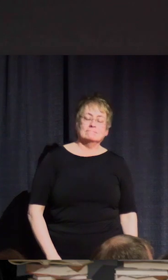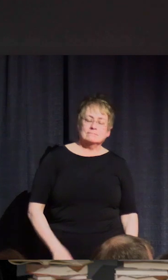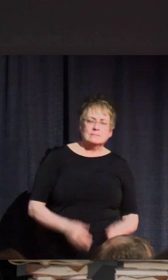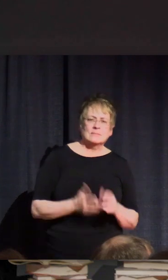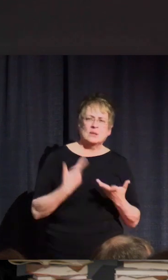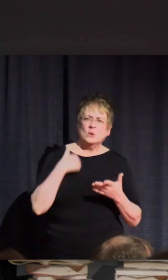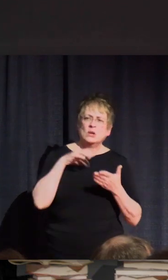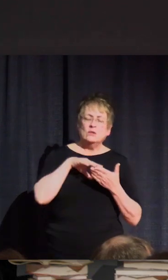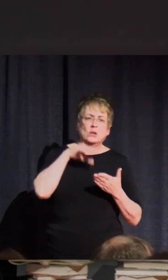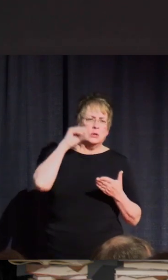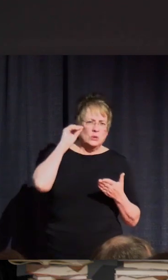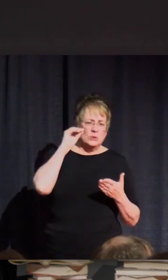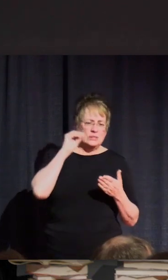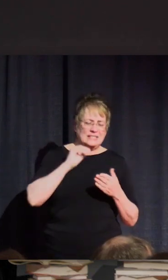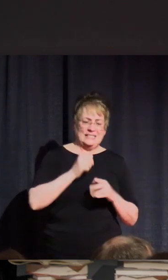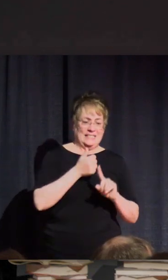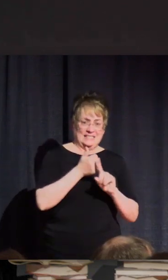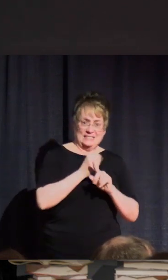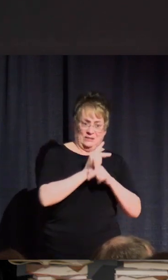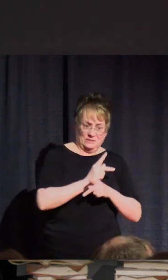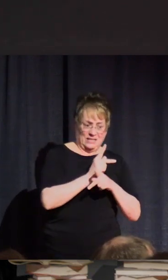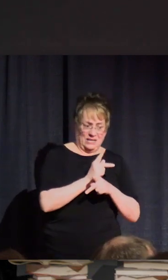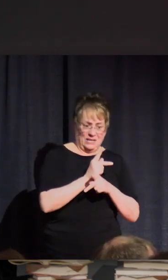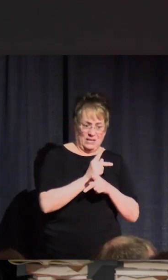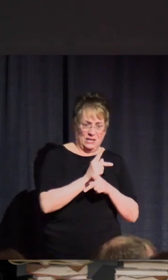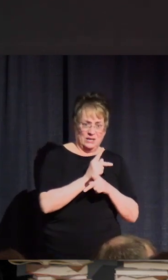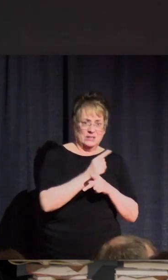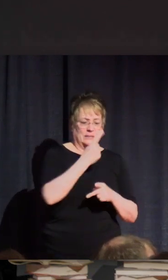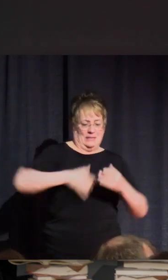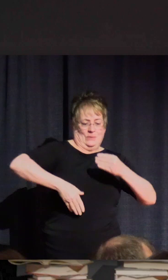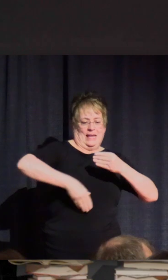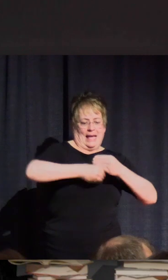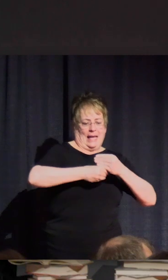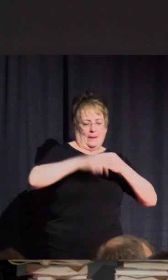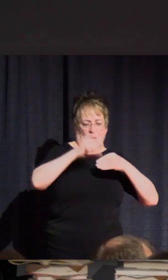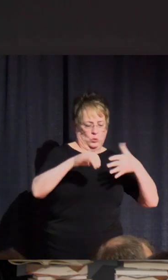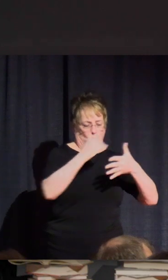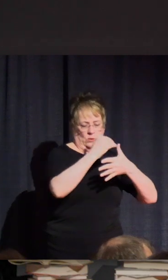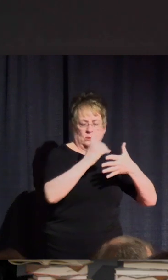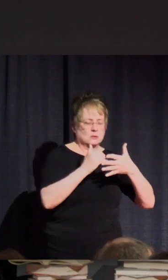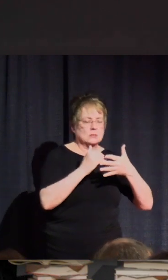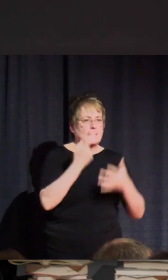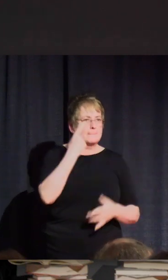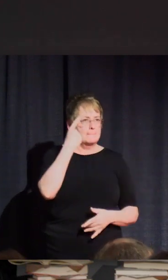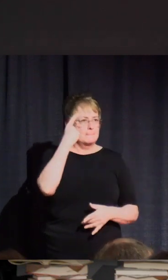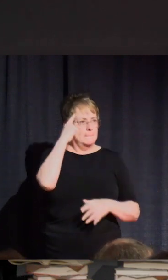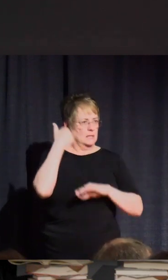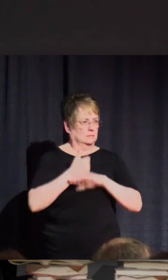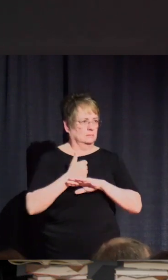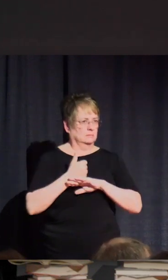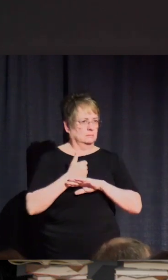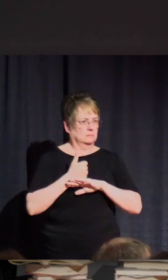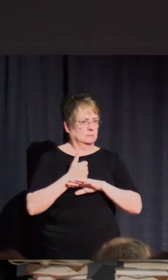What I've learned is that self-care is not some action we tack on to our to-do list. It's a mindset we choose to live.